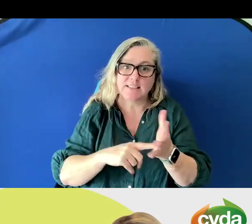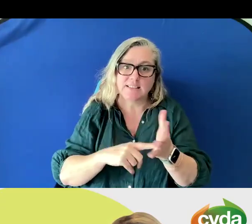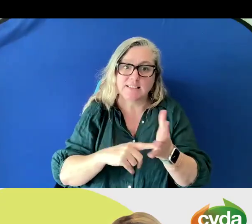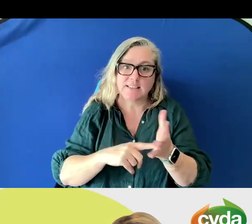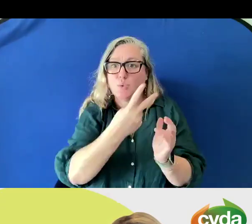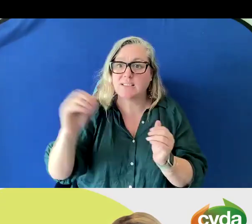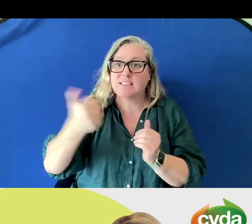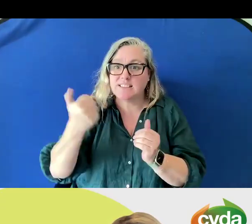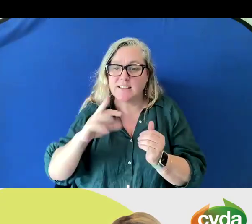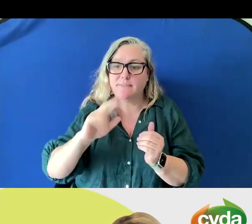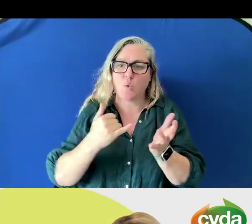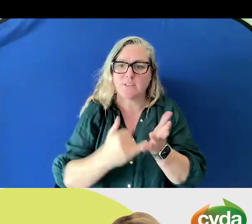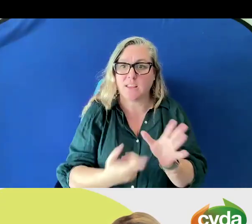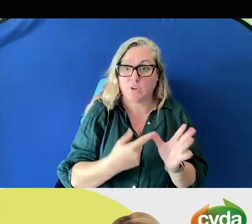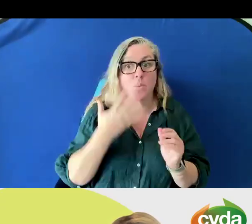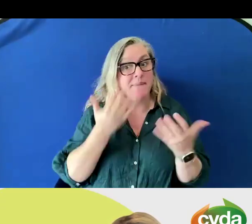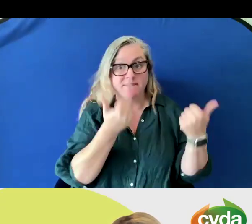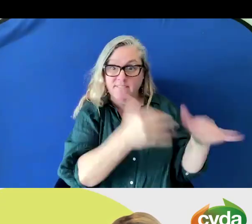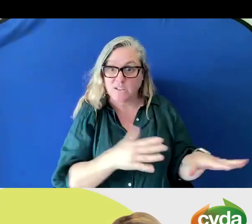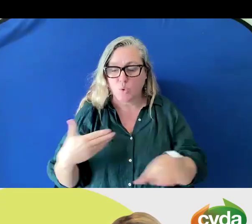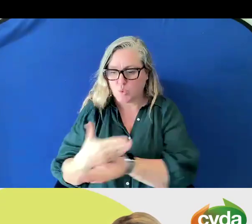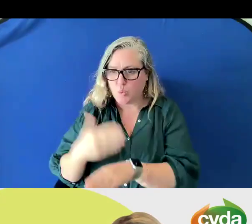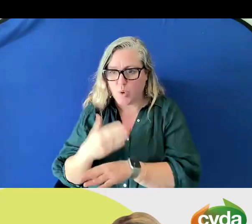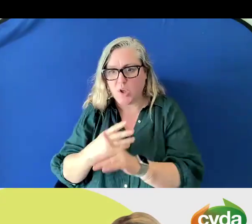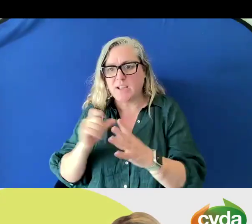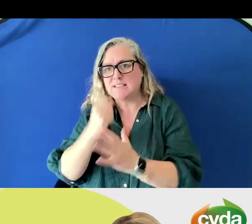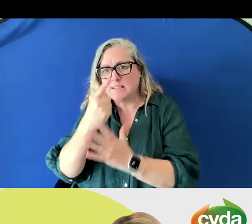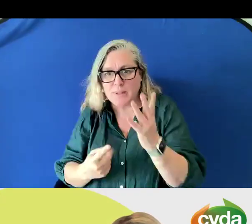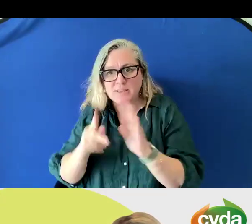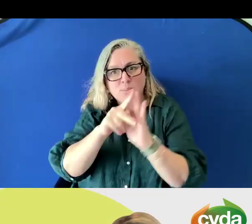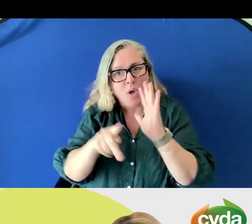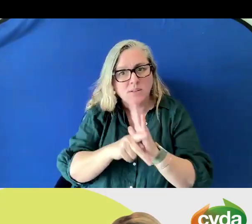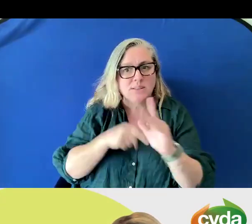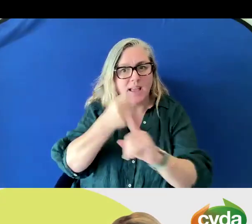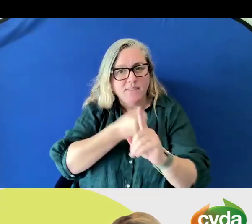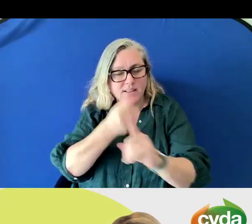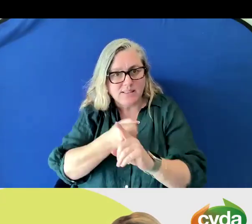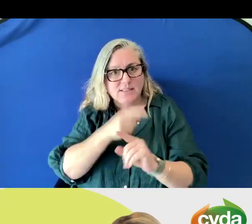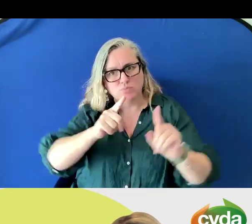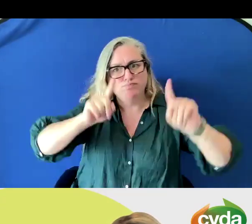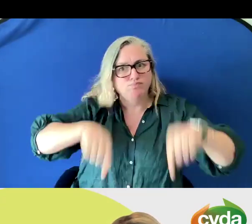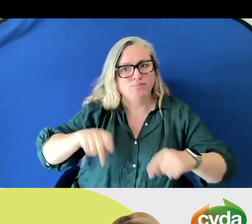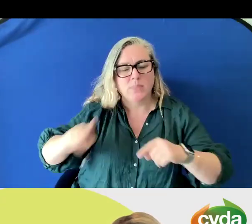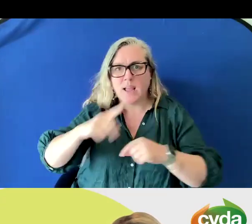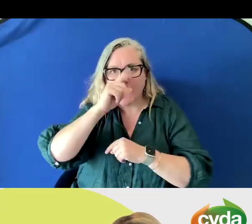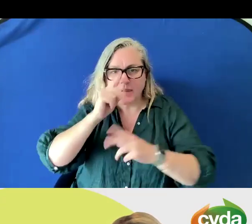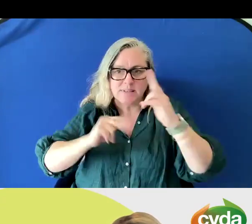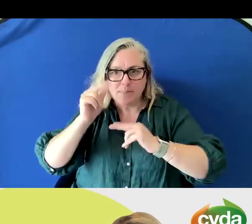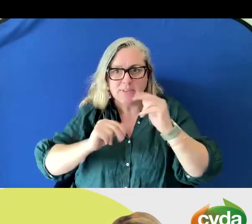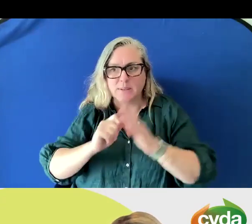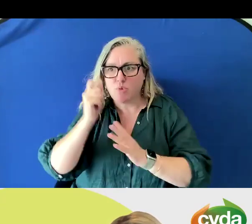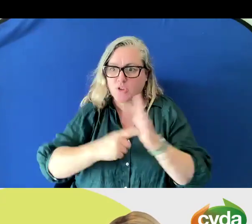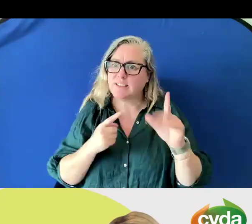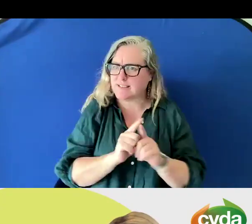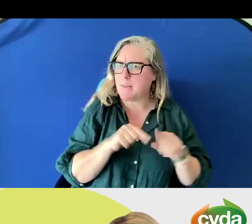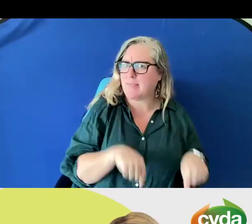After leaving politics, Skye worked in disability policy advocacy and implemented multiple co-designed capacity building projects, such as this one, with people